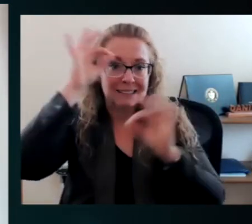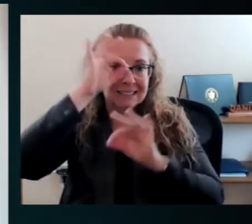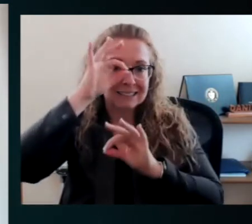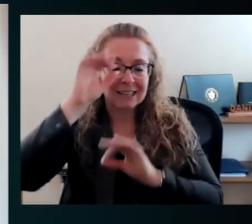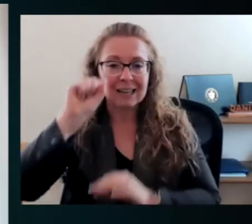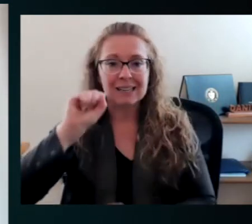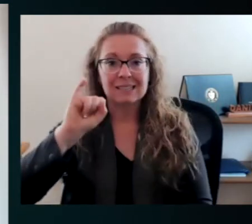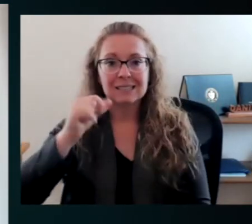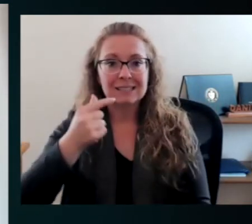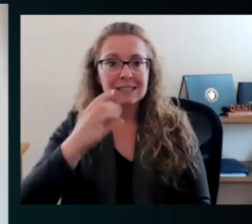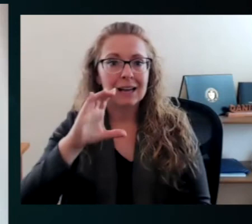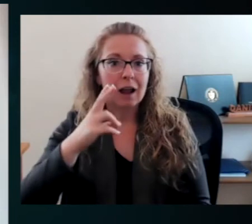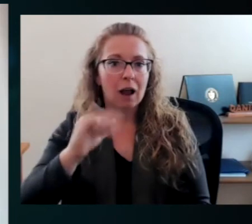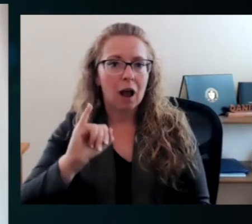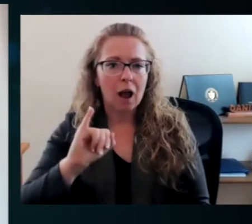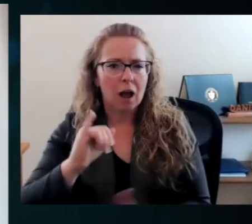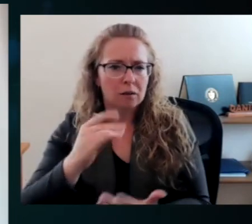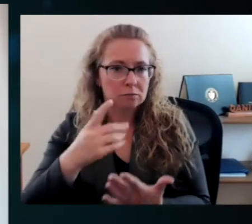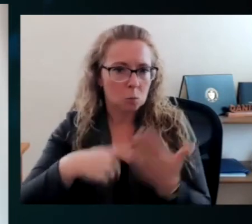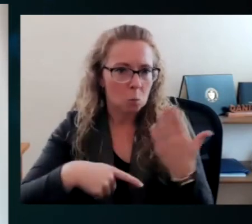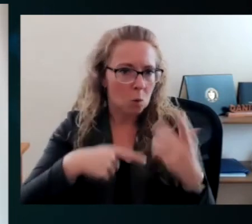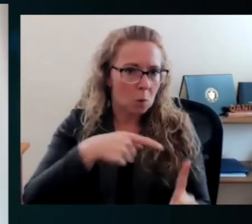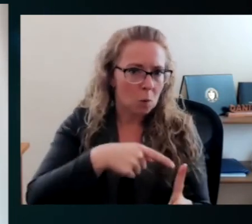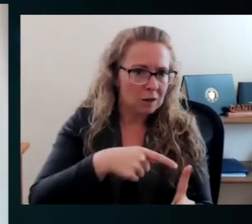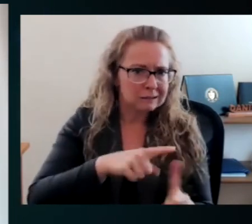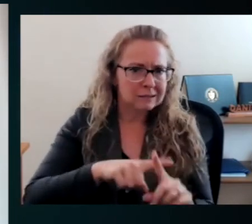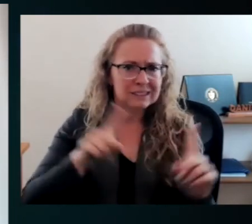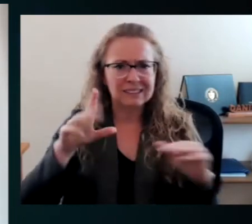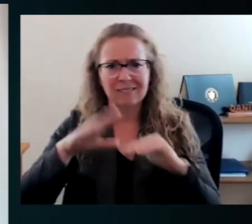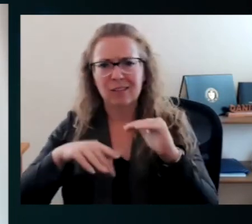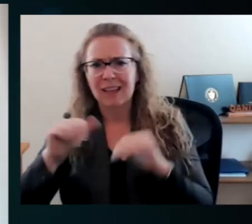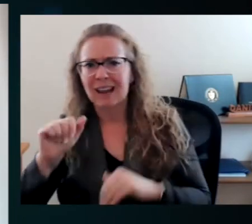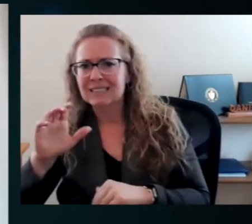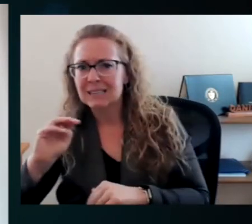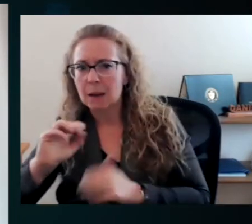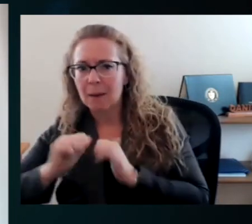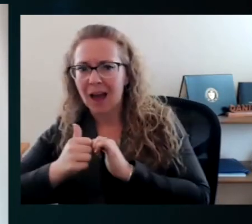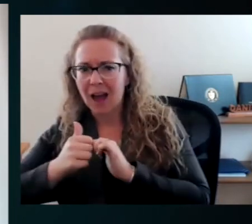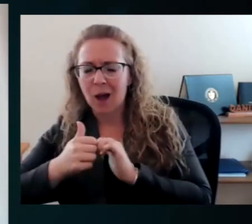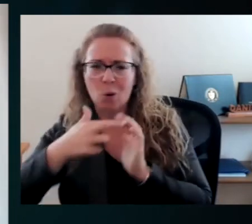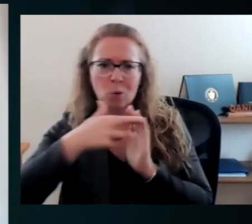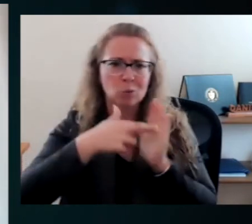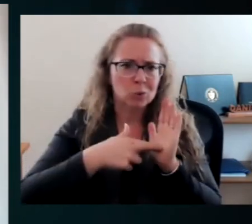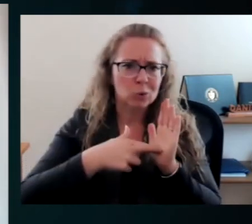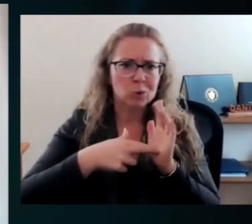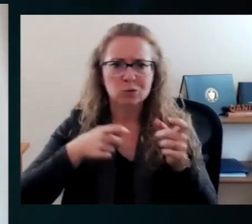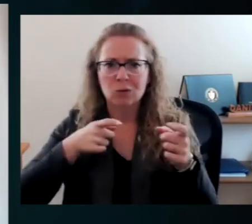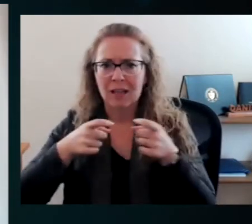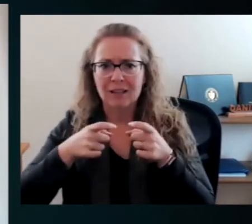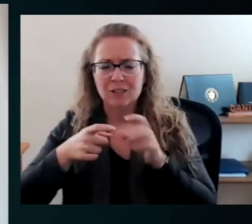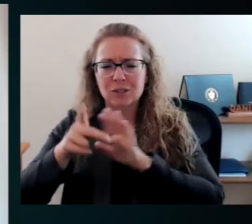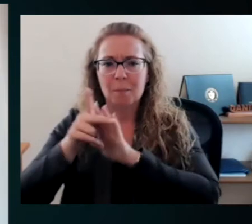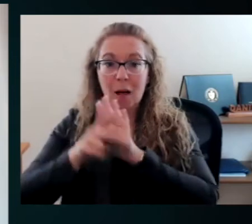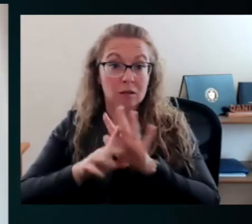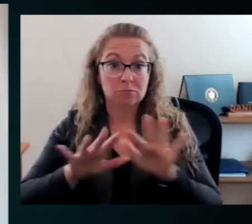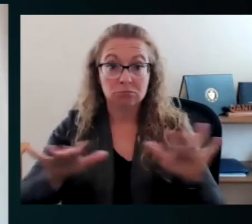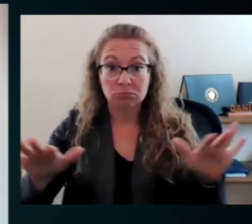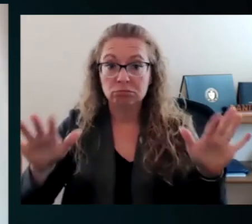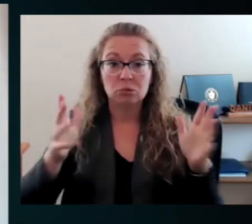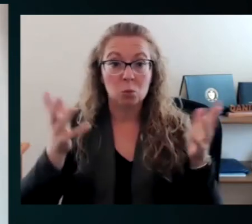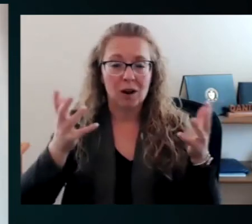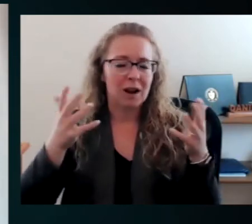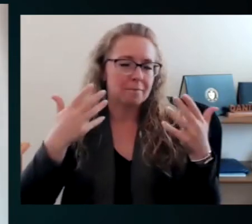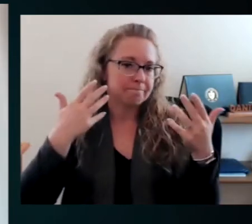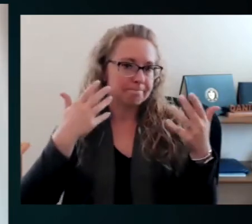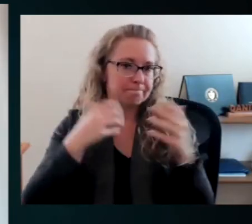SIGCHI was and how it was different from the ACM, and in terms of rules and regulations and policies and such. I would